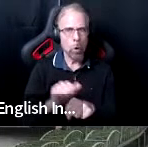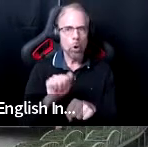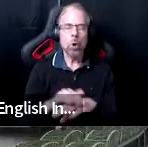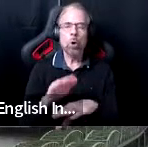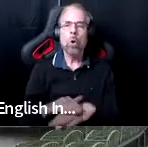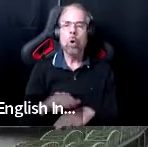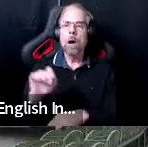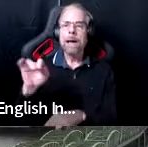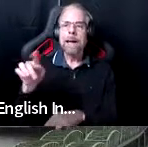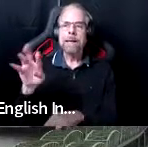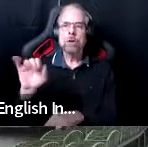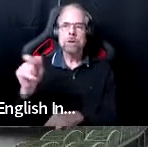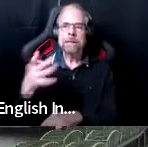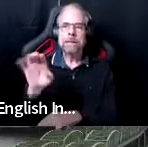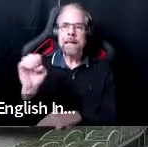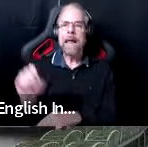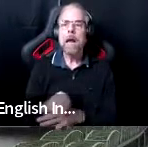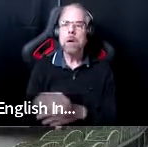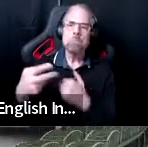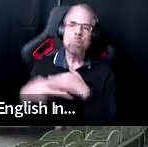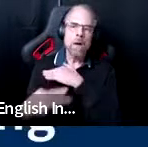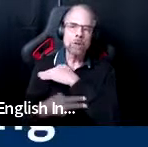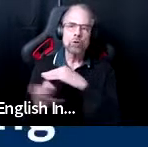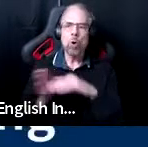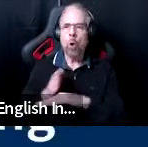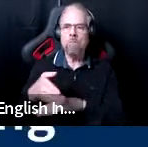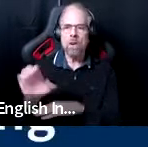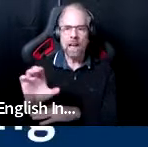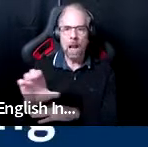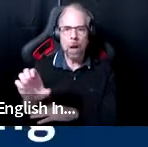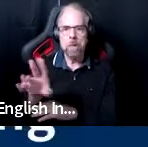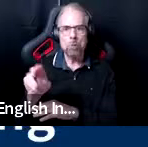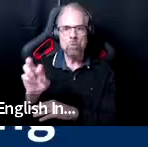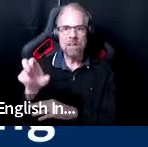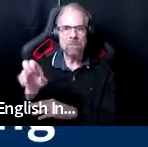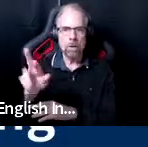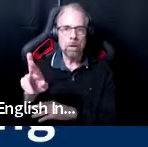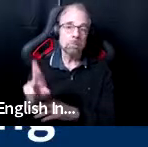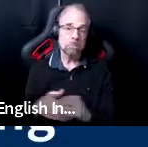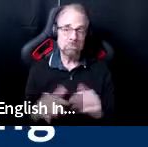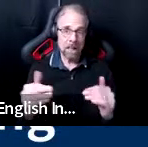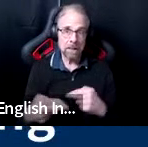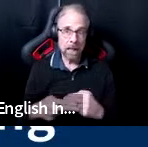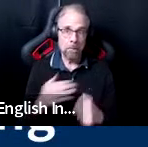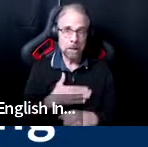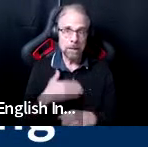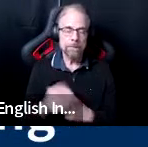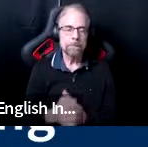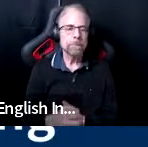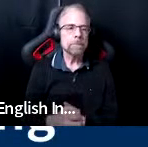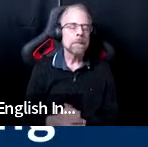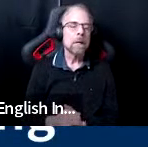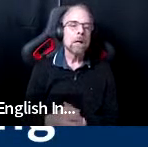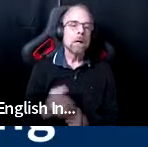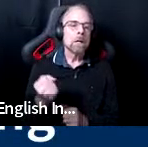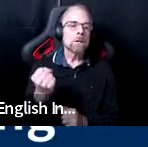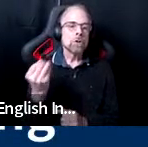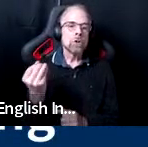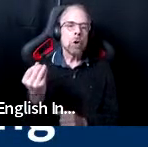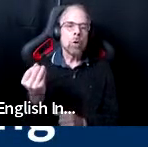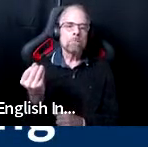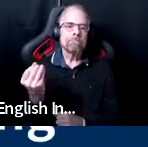over the Columbia River. And let's go to the next slide, please. So what